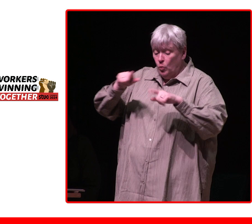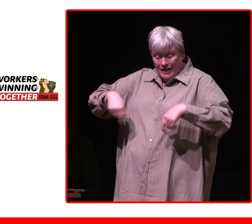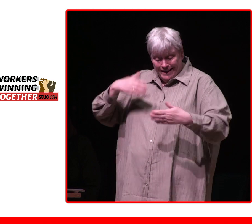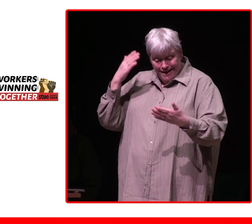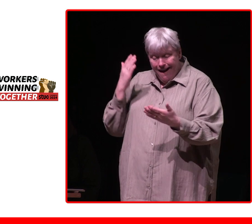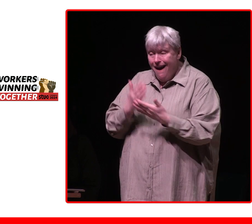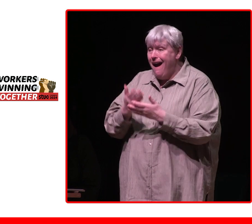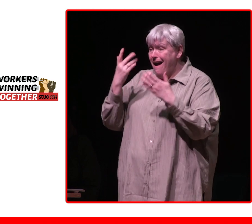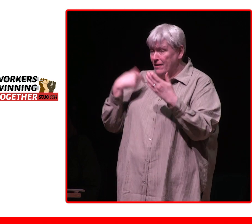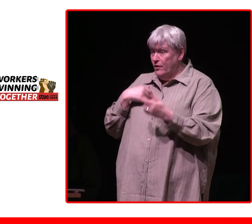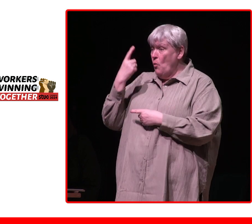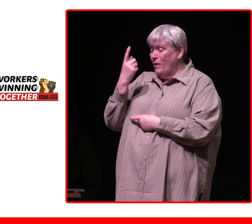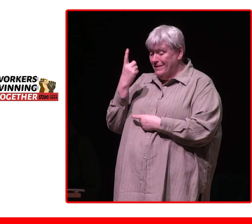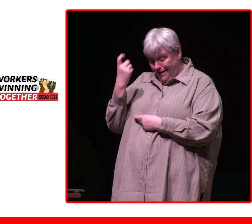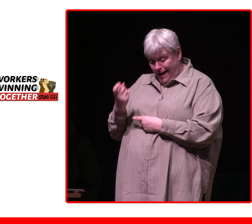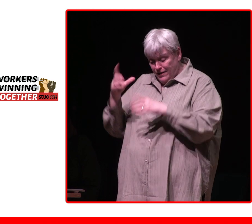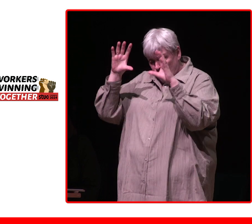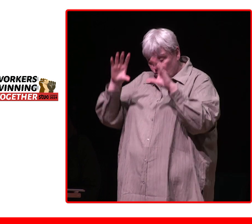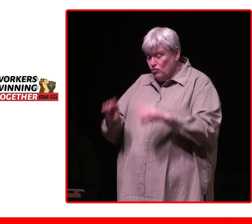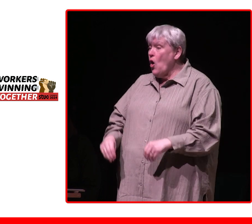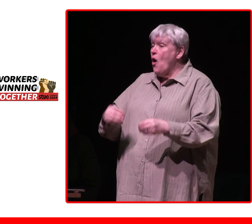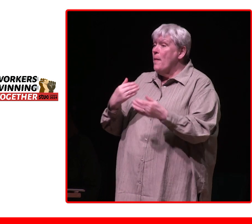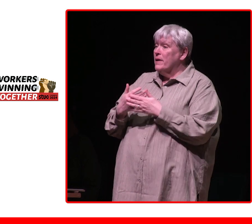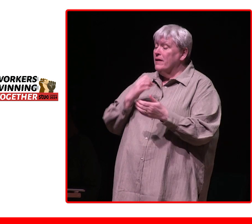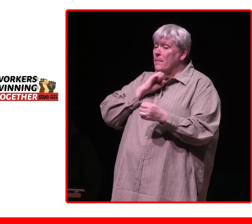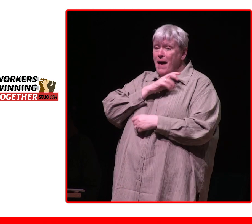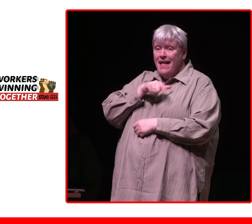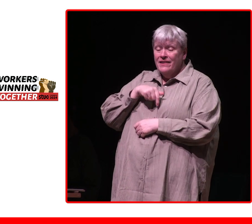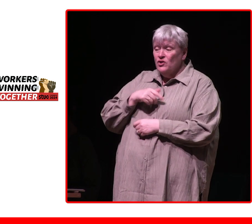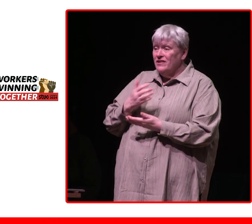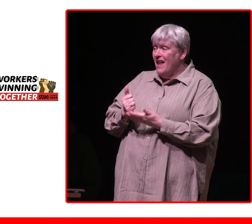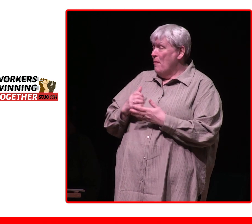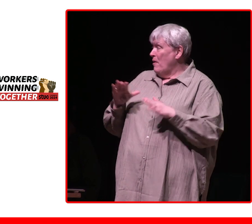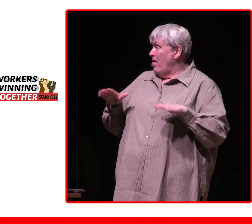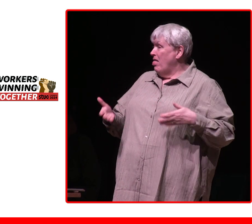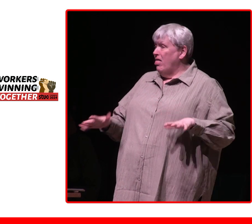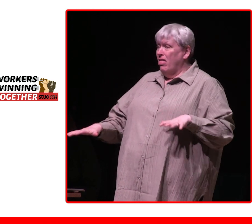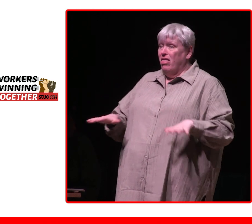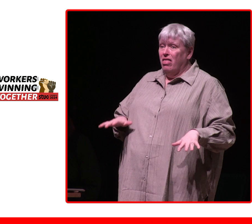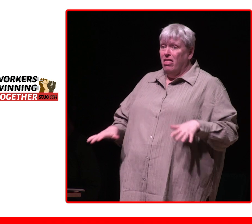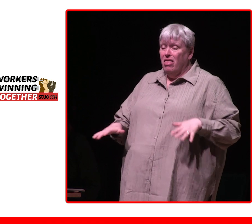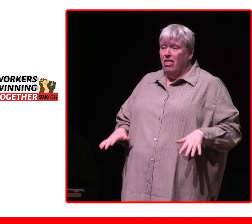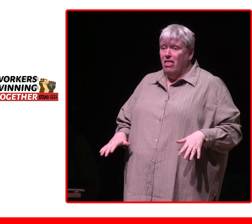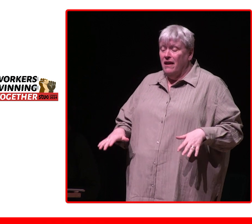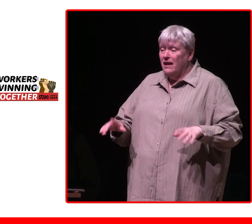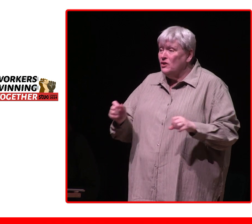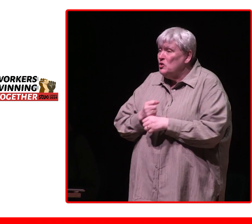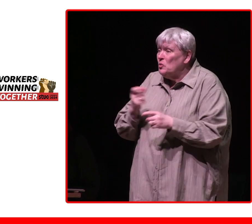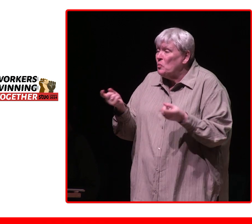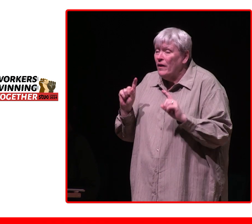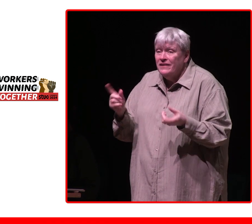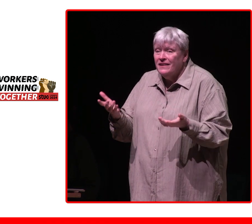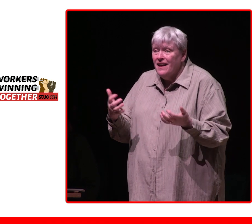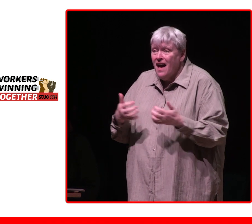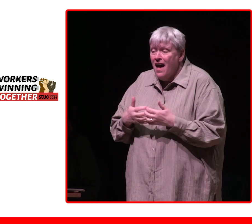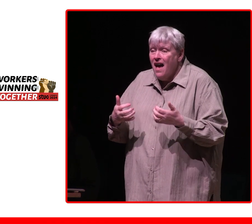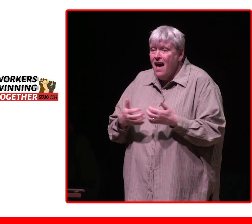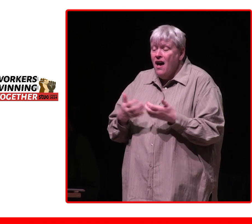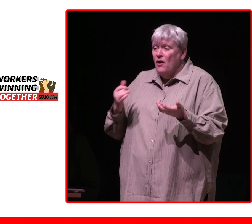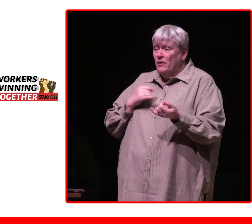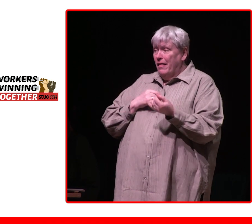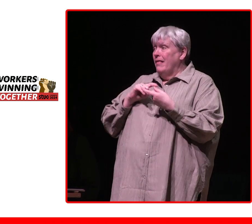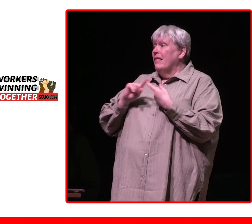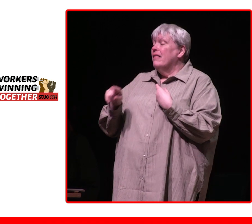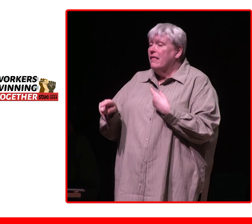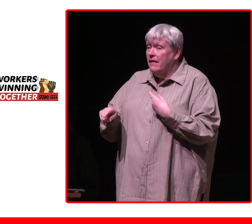that can stop that. The Palestinians are helpless. The Palestinians, what can they do? The Palestinians will say, if you